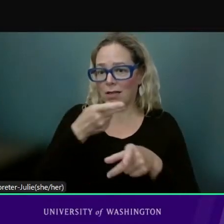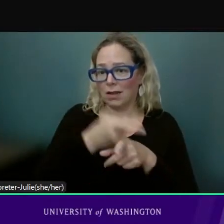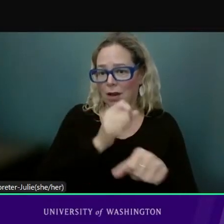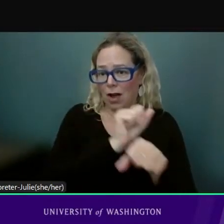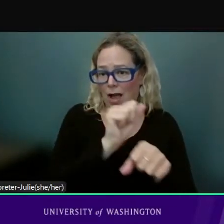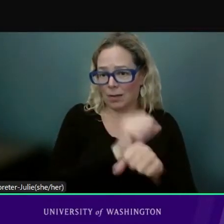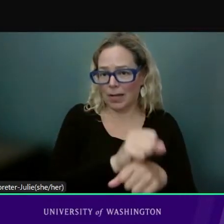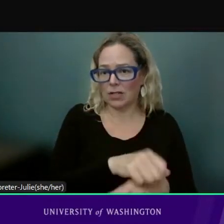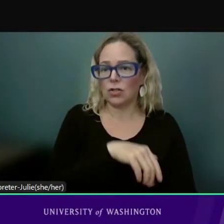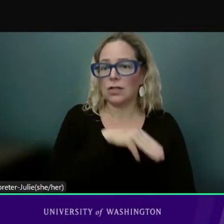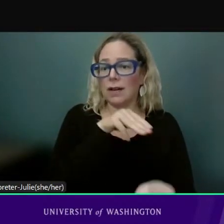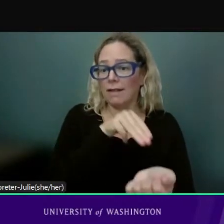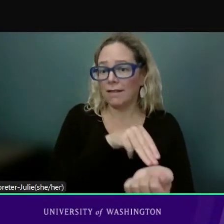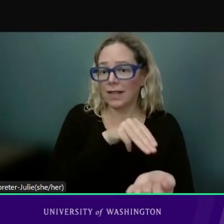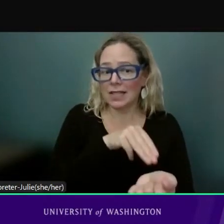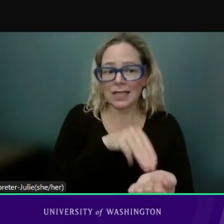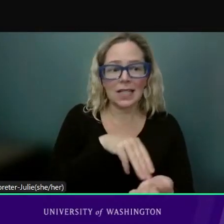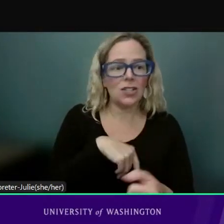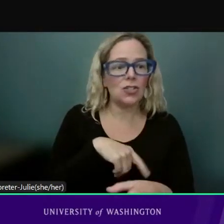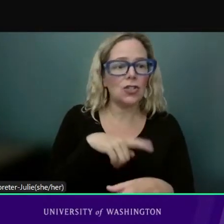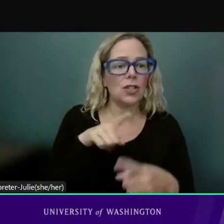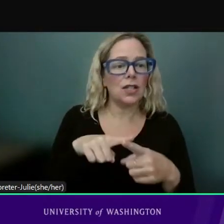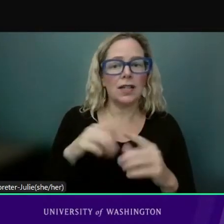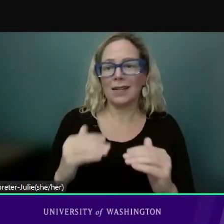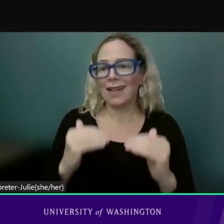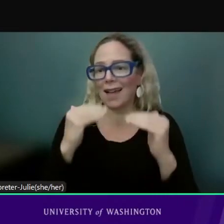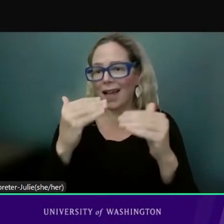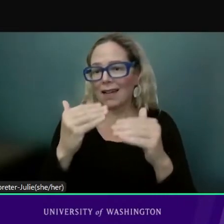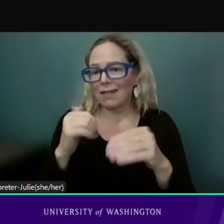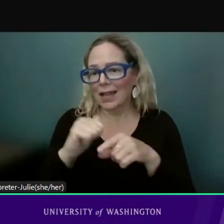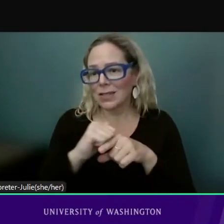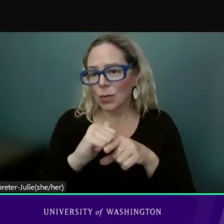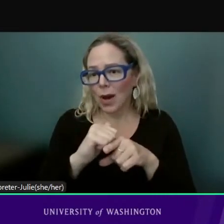physicians, advanced practice, and this was